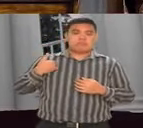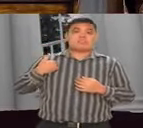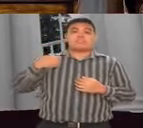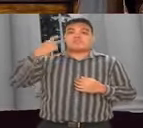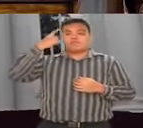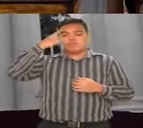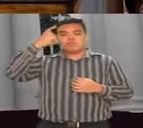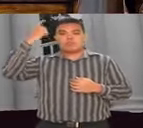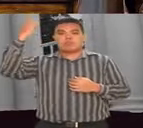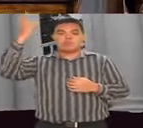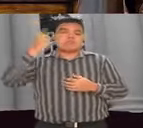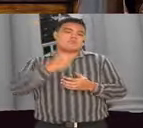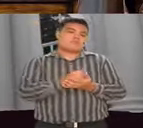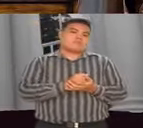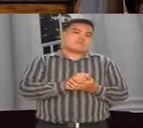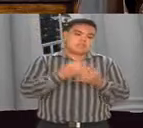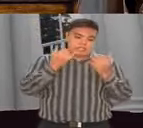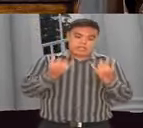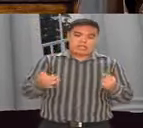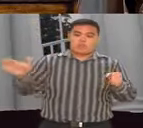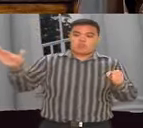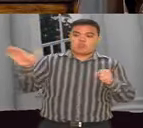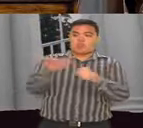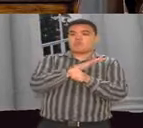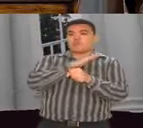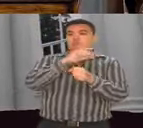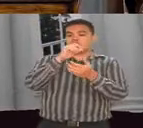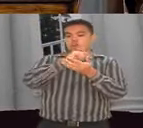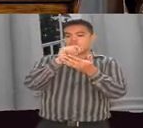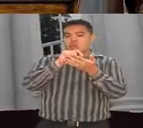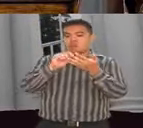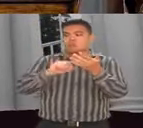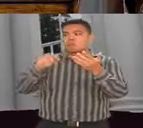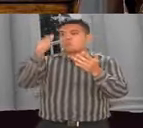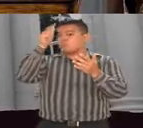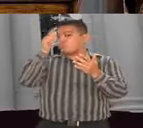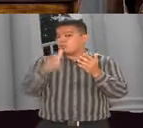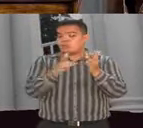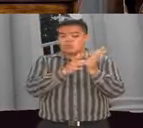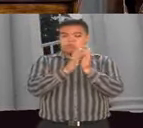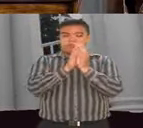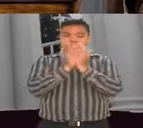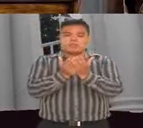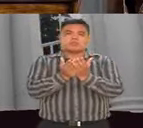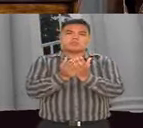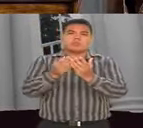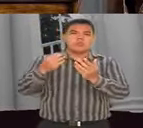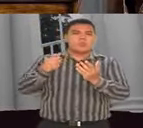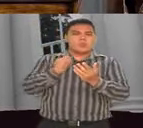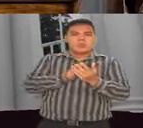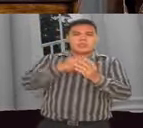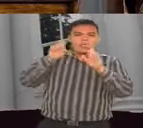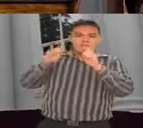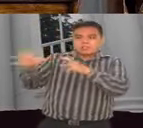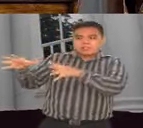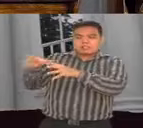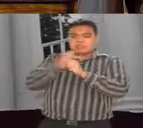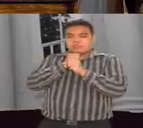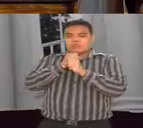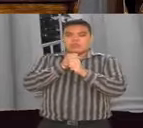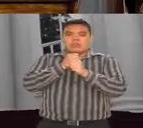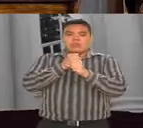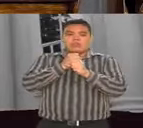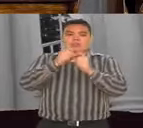Karon na atay completed na Word of God. Get a word from God.